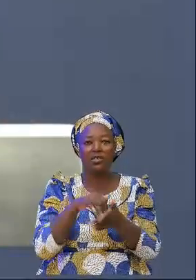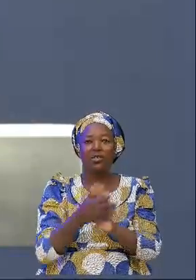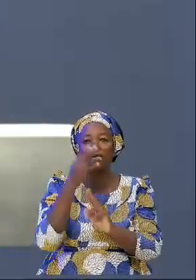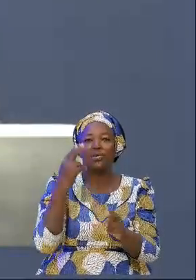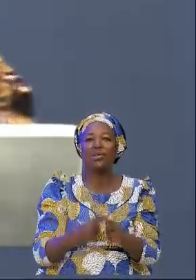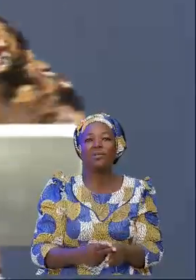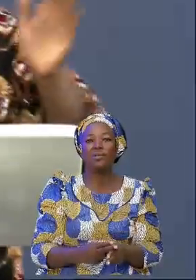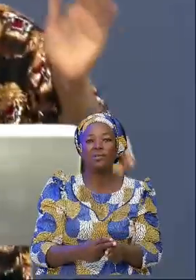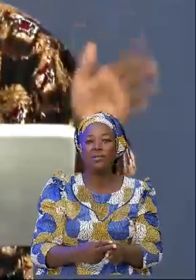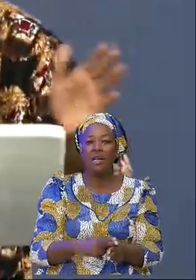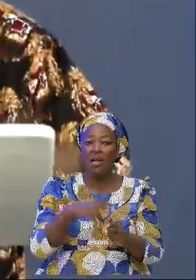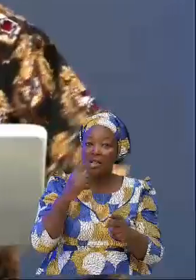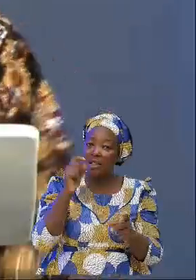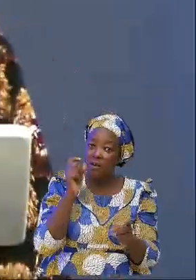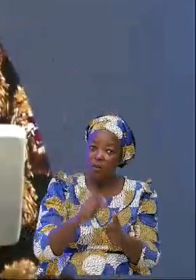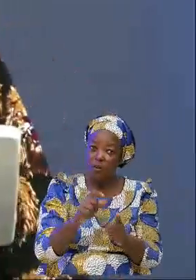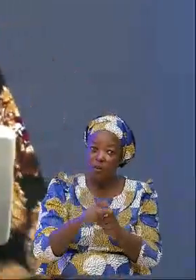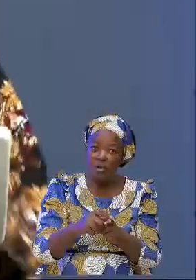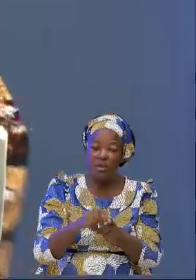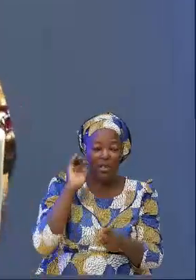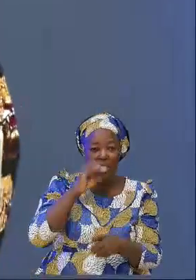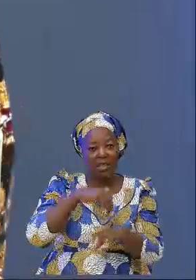whereto I sent it.